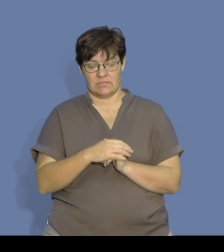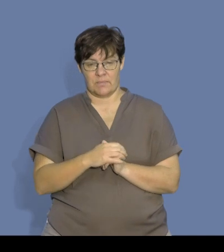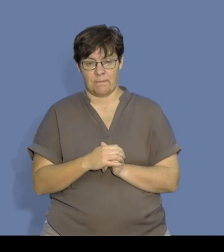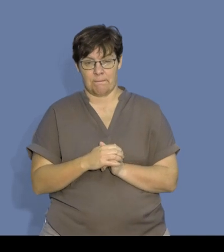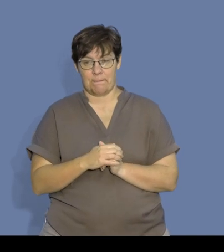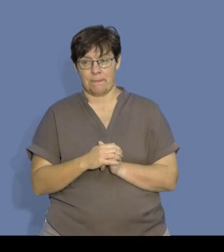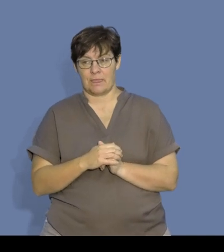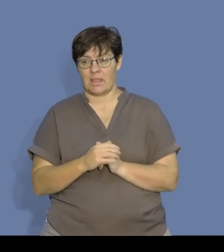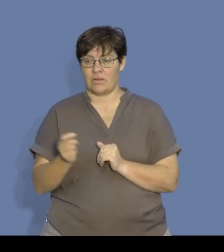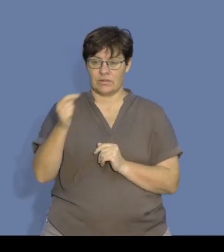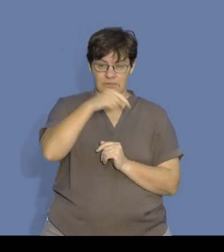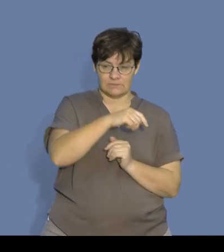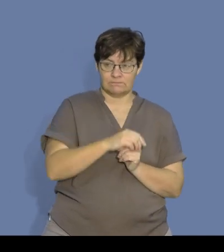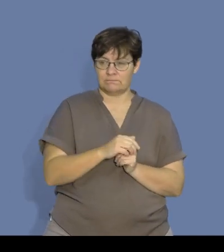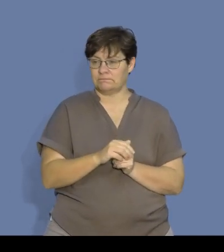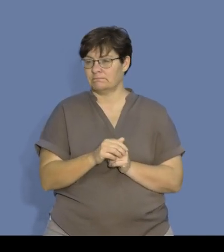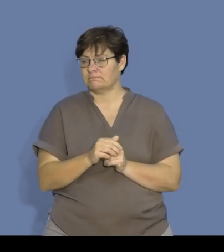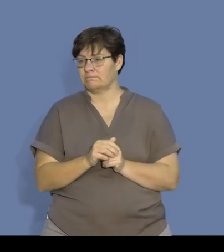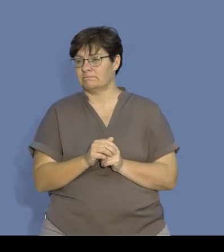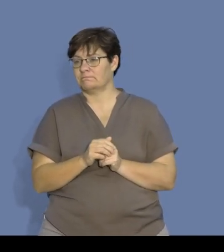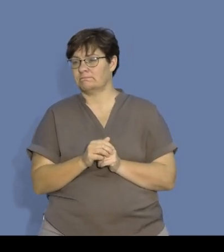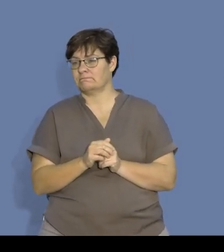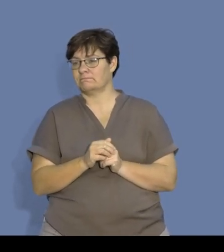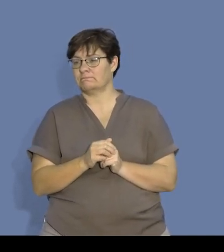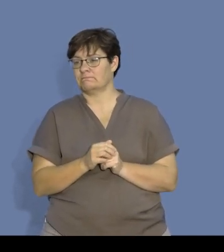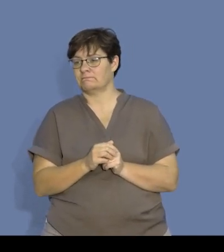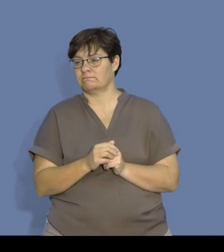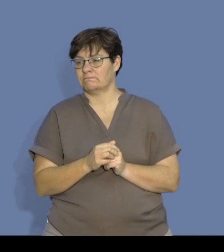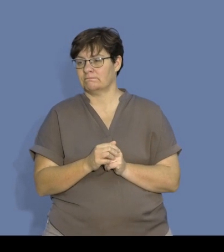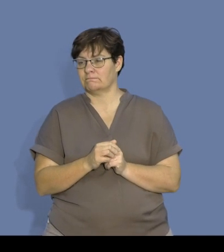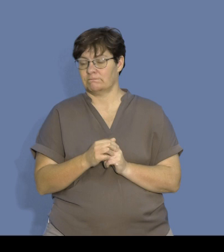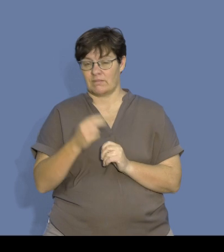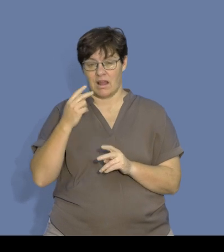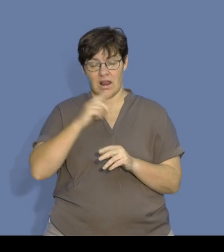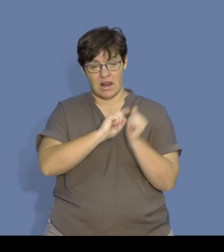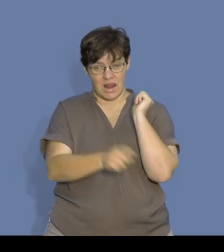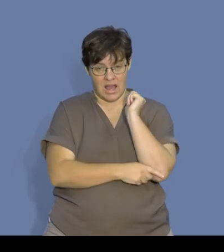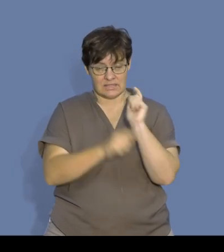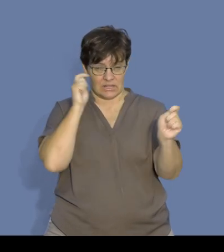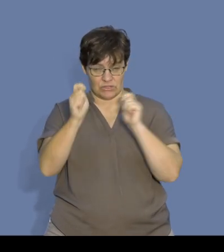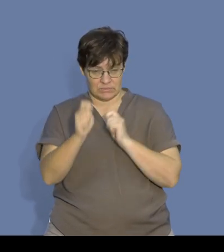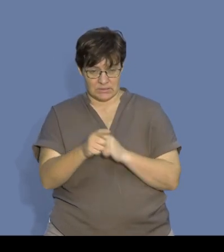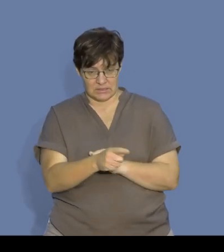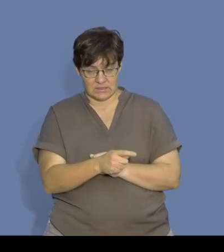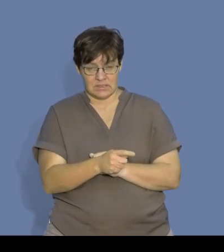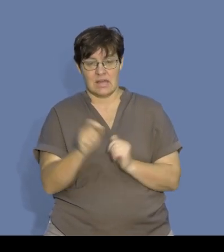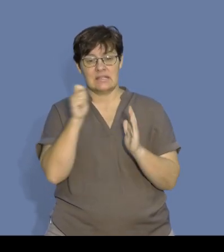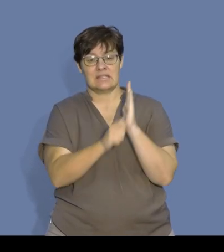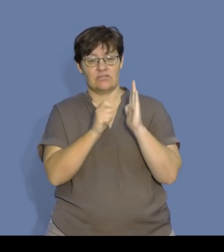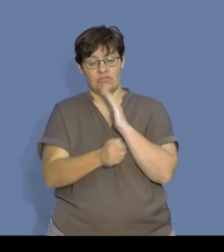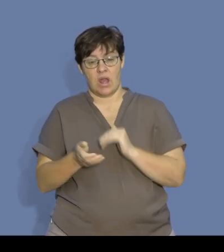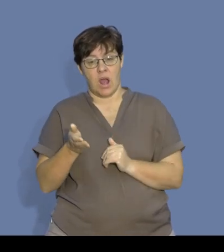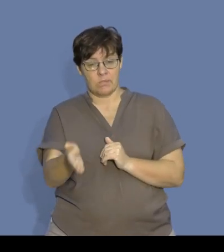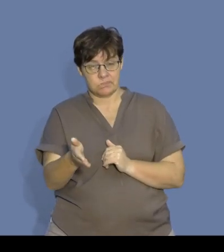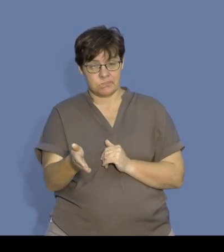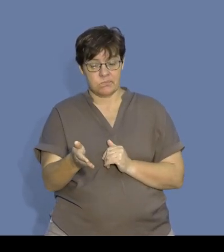Rand. Okay, right, let's move on to our final adjustment. Stationery